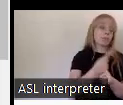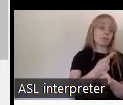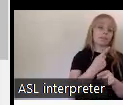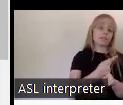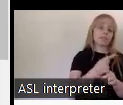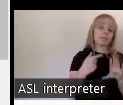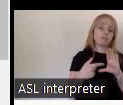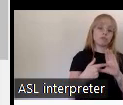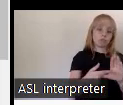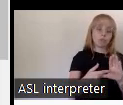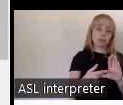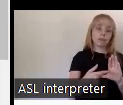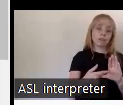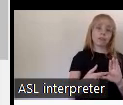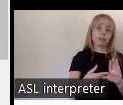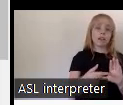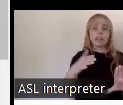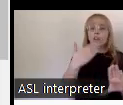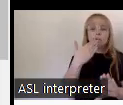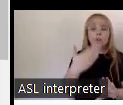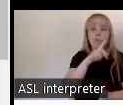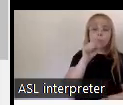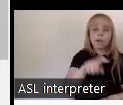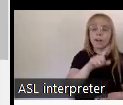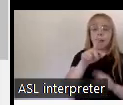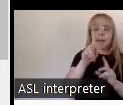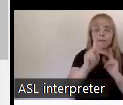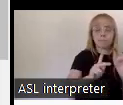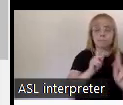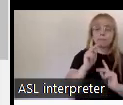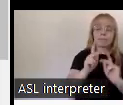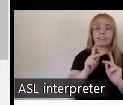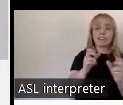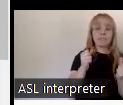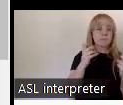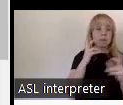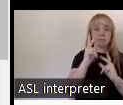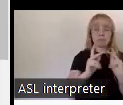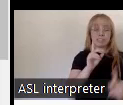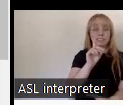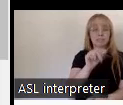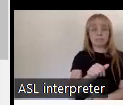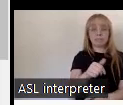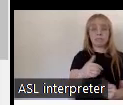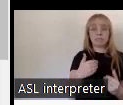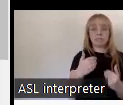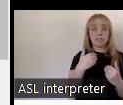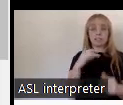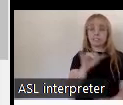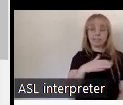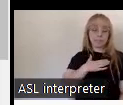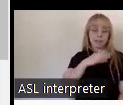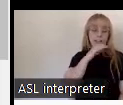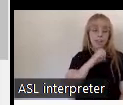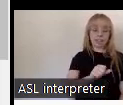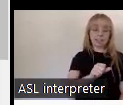well. And these are good questions to ask people. Not many people with disabilities who are my age, I don't